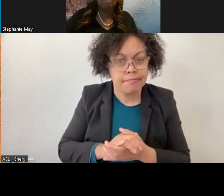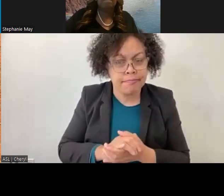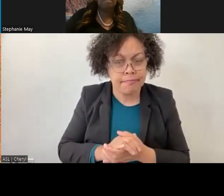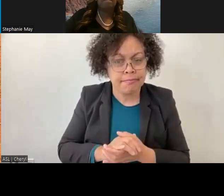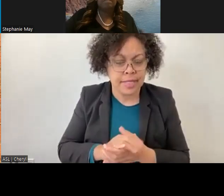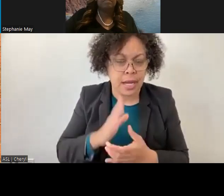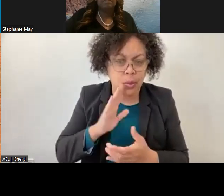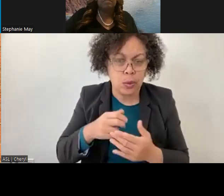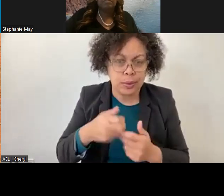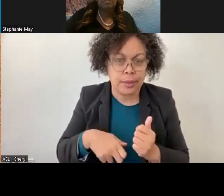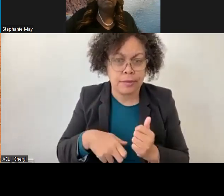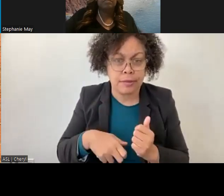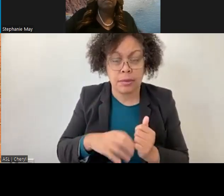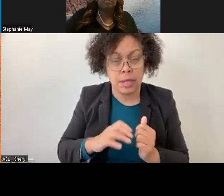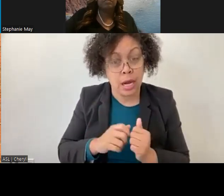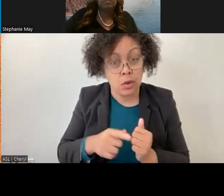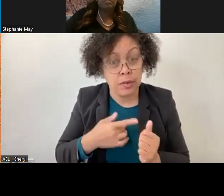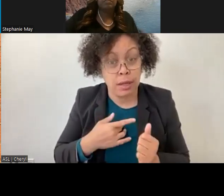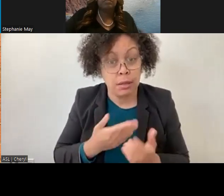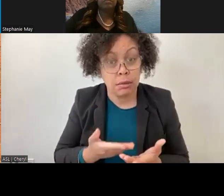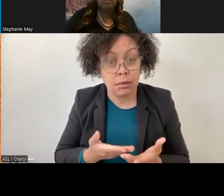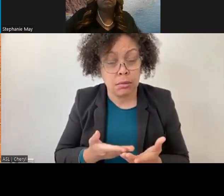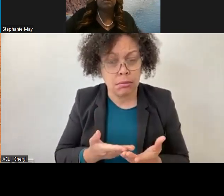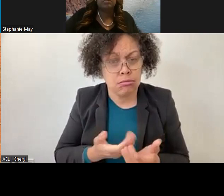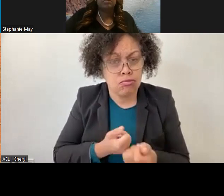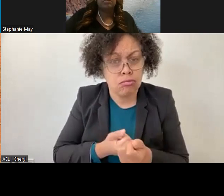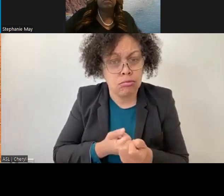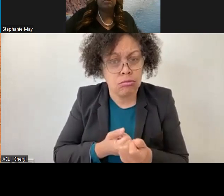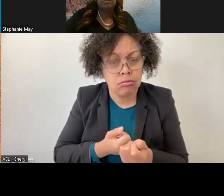it's hard, how are you? I think is something that we give,